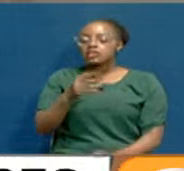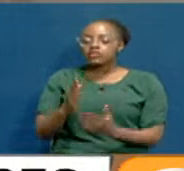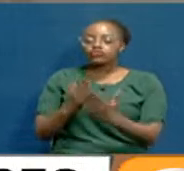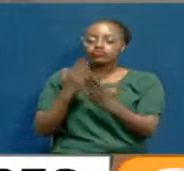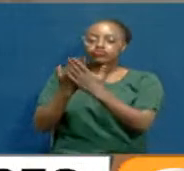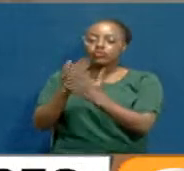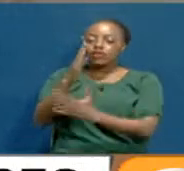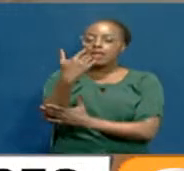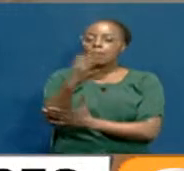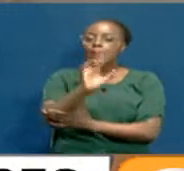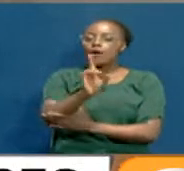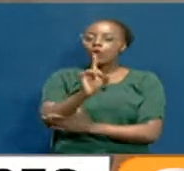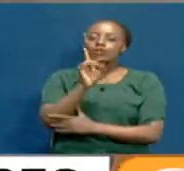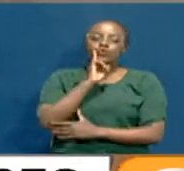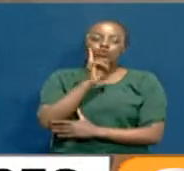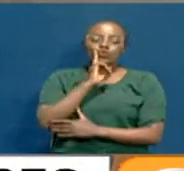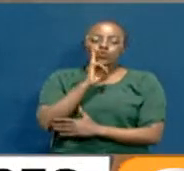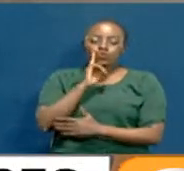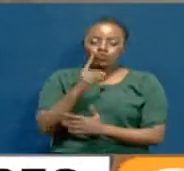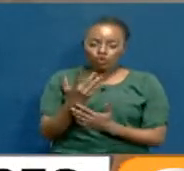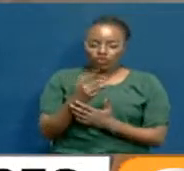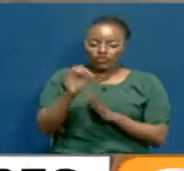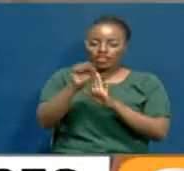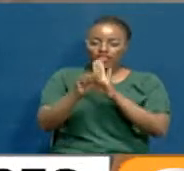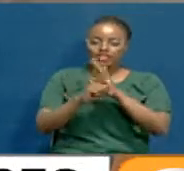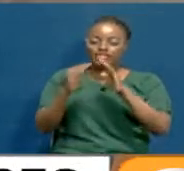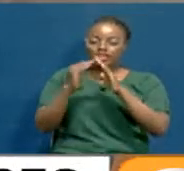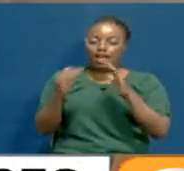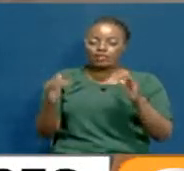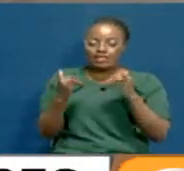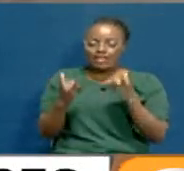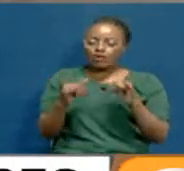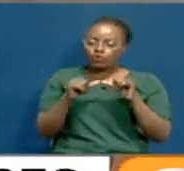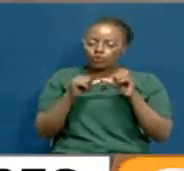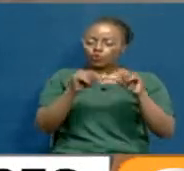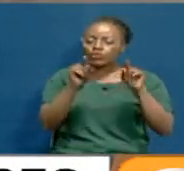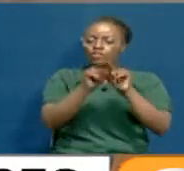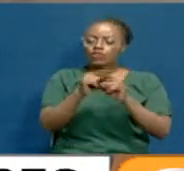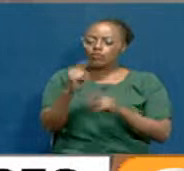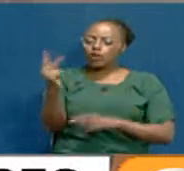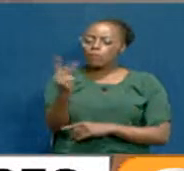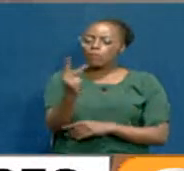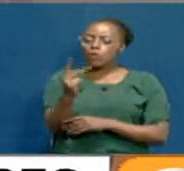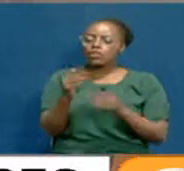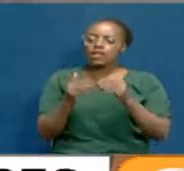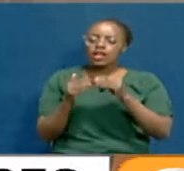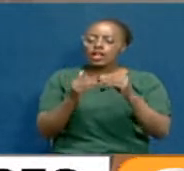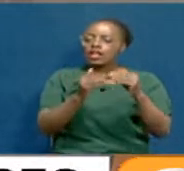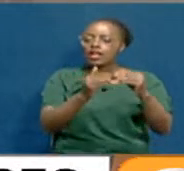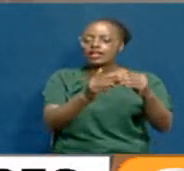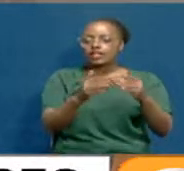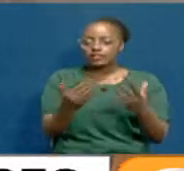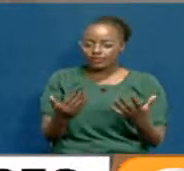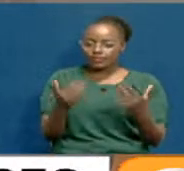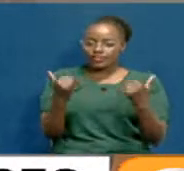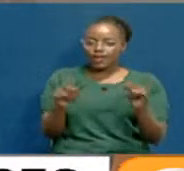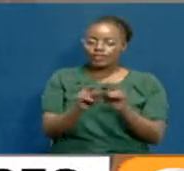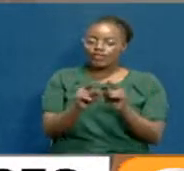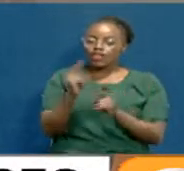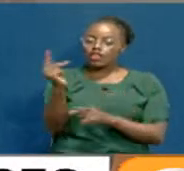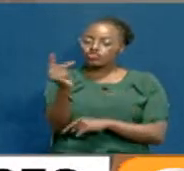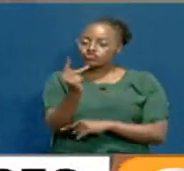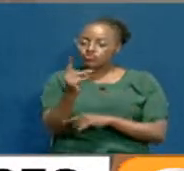present his papers tomorrow, the race for State House is shaping up with the two leading the pack. So, as the two